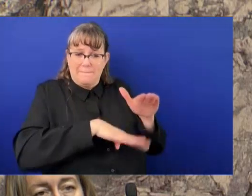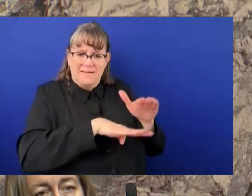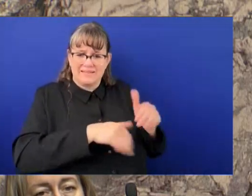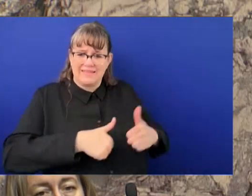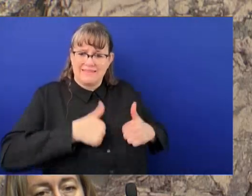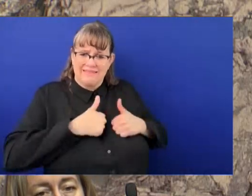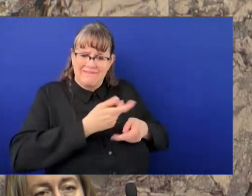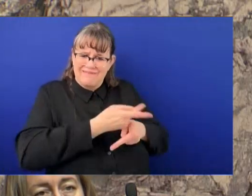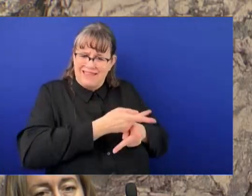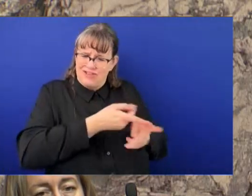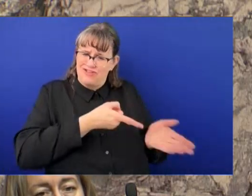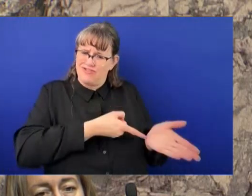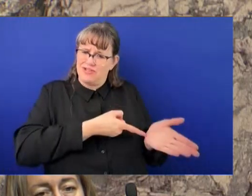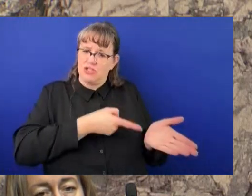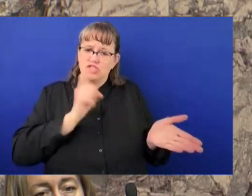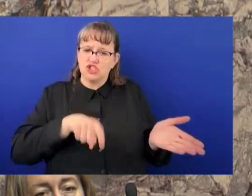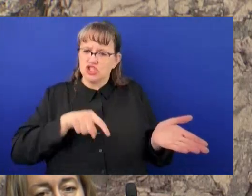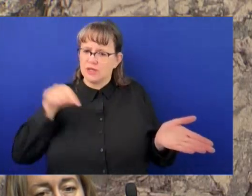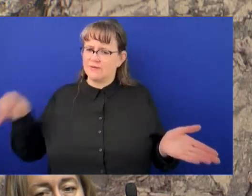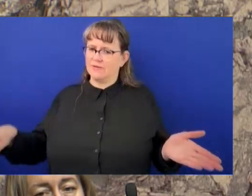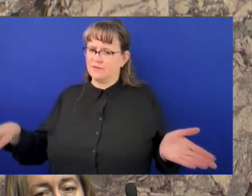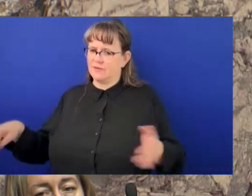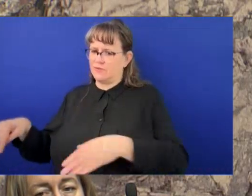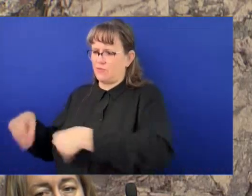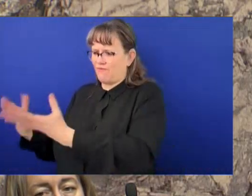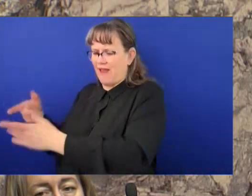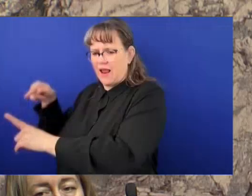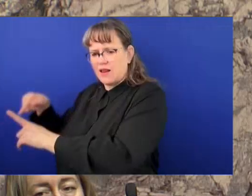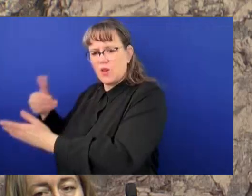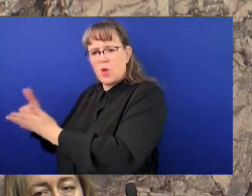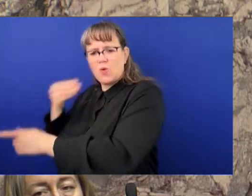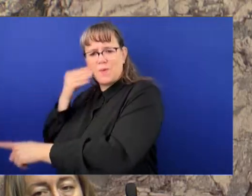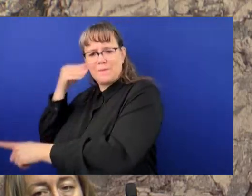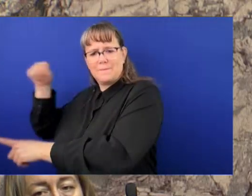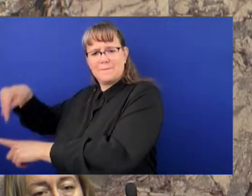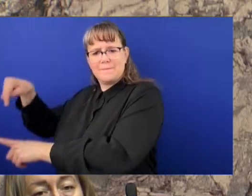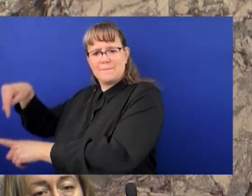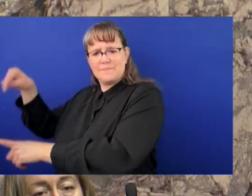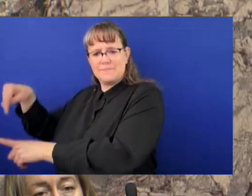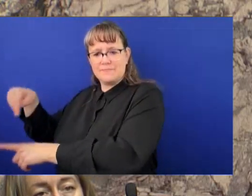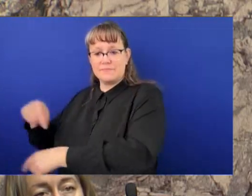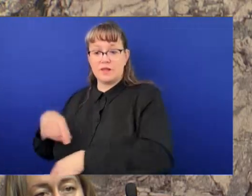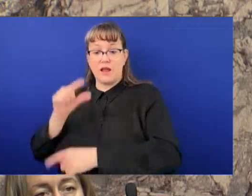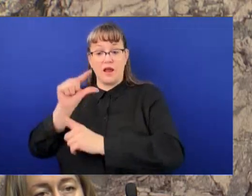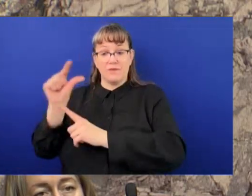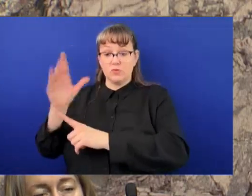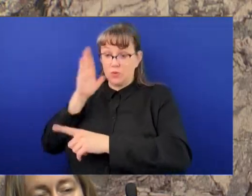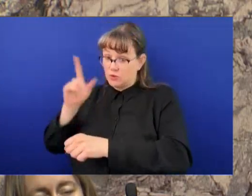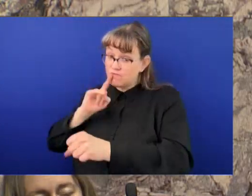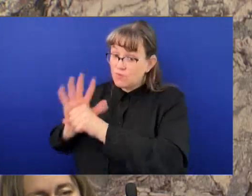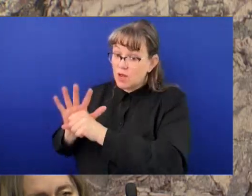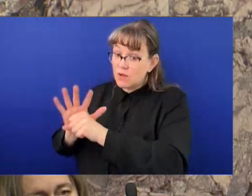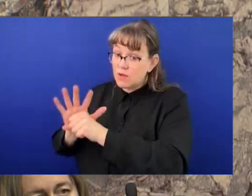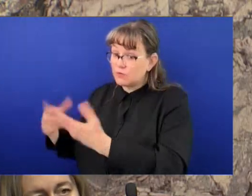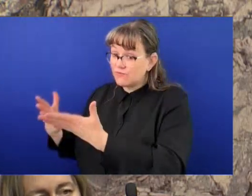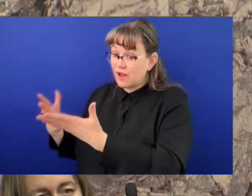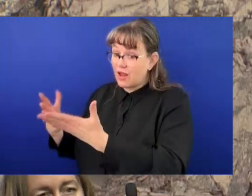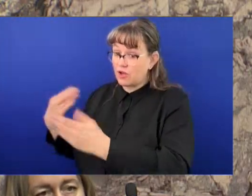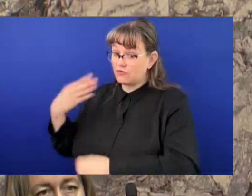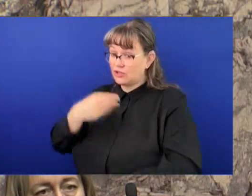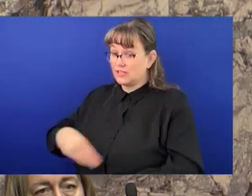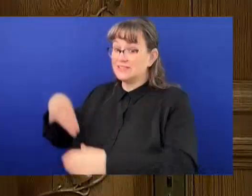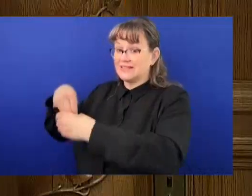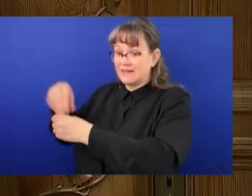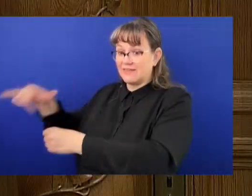this government reconsider and ensure radiation treatment is available in the Kootenays before we lose more lives?